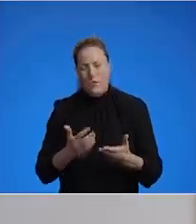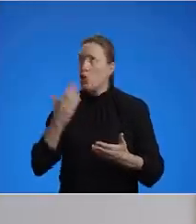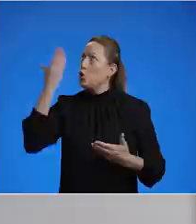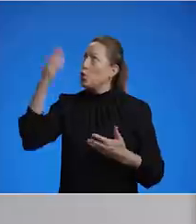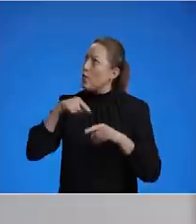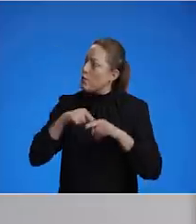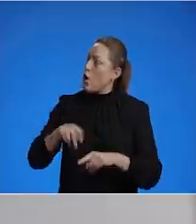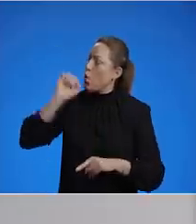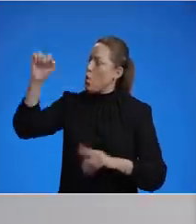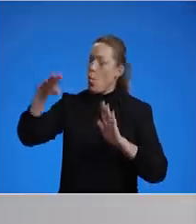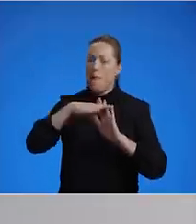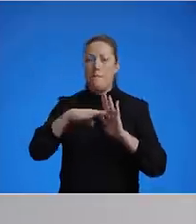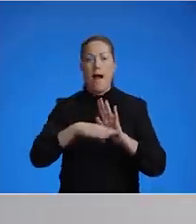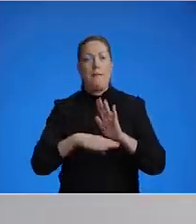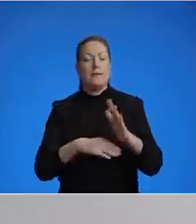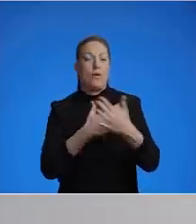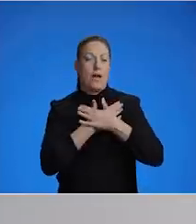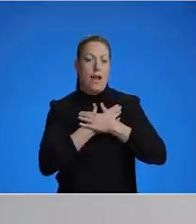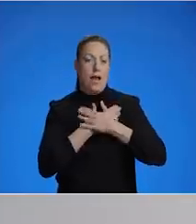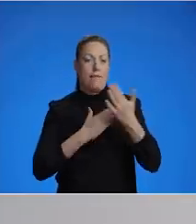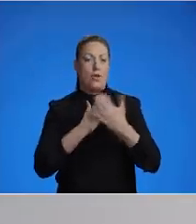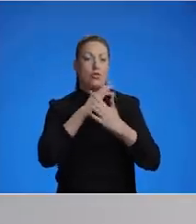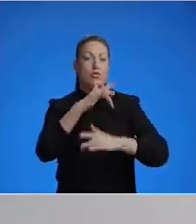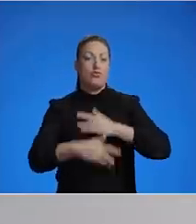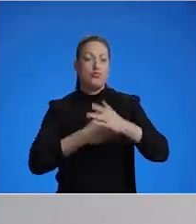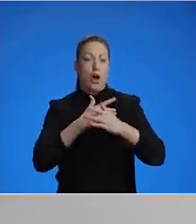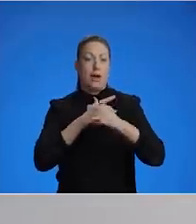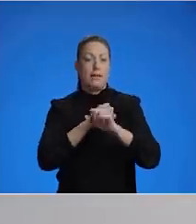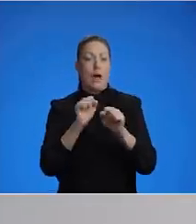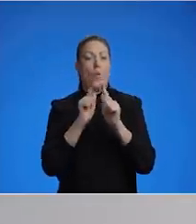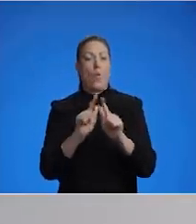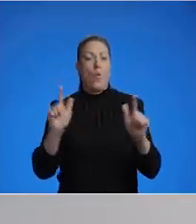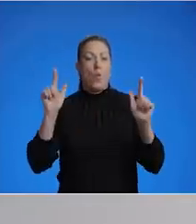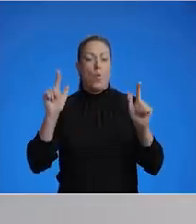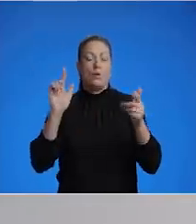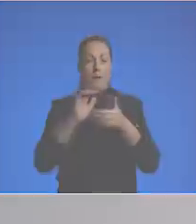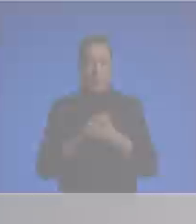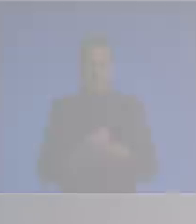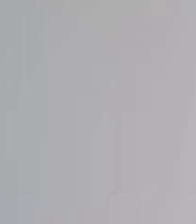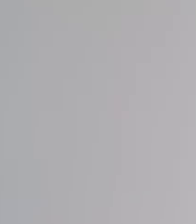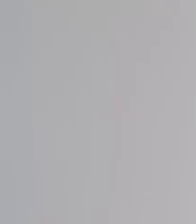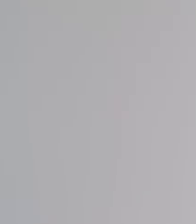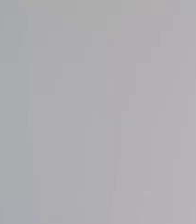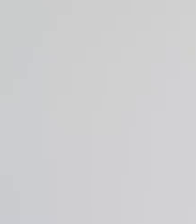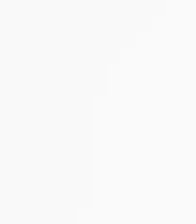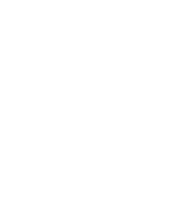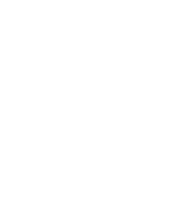you and living out your commandments of love. Through Christ our Lord. Amen.